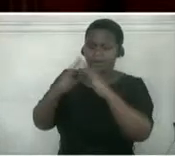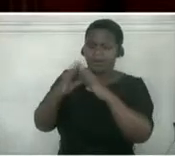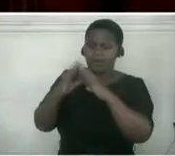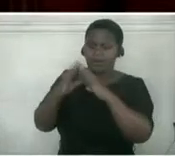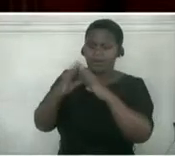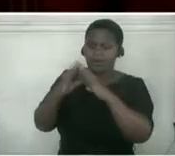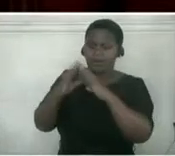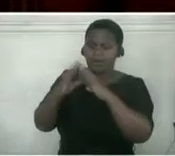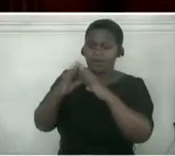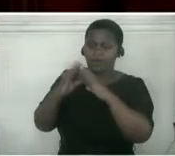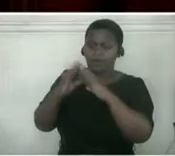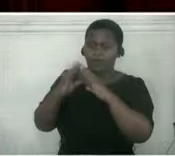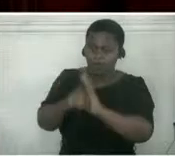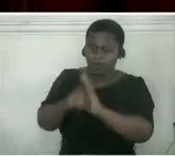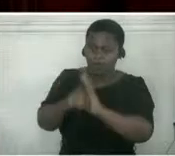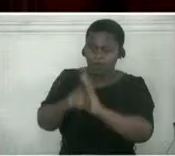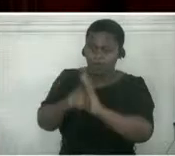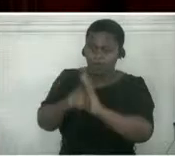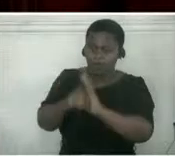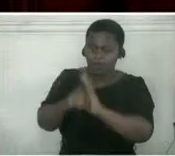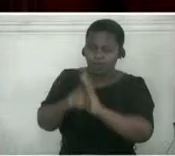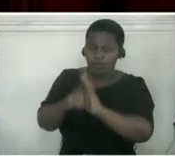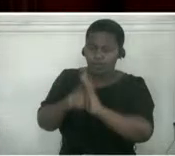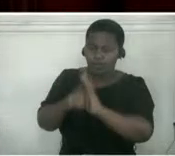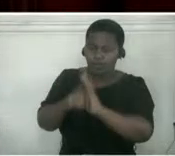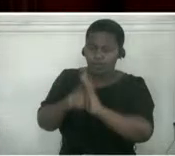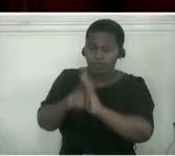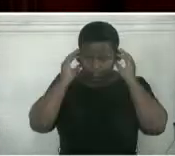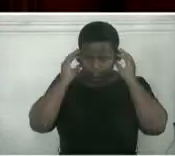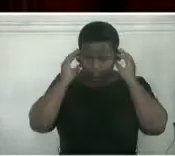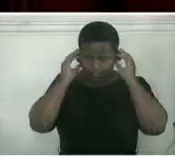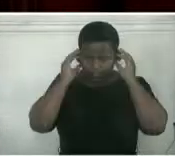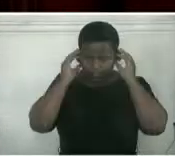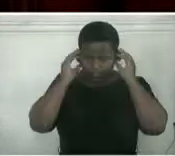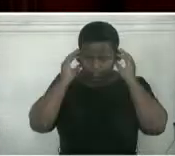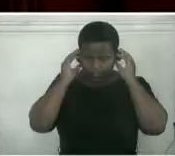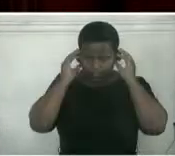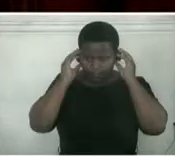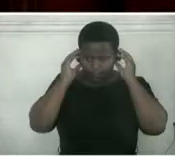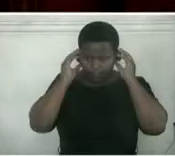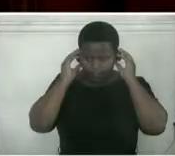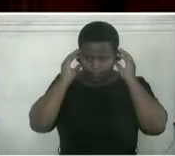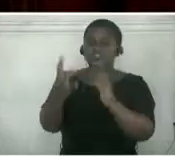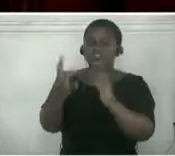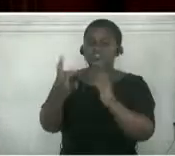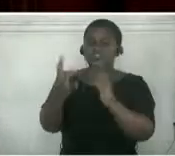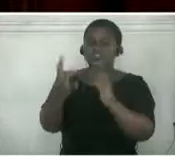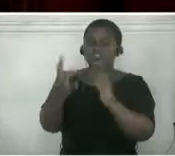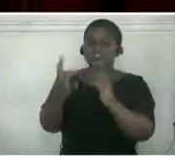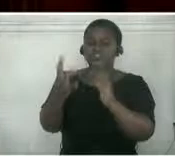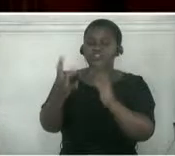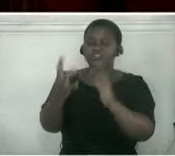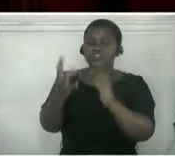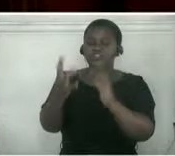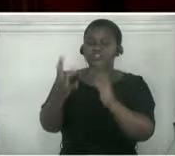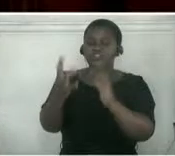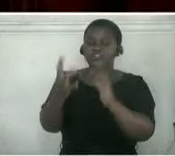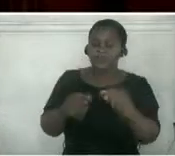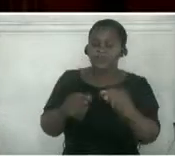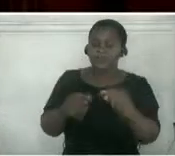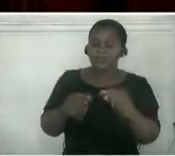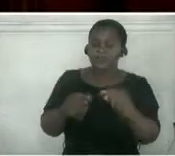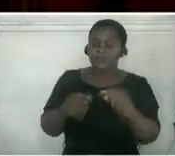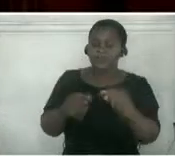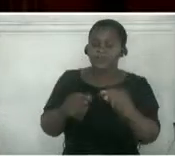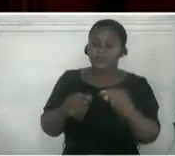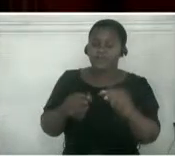nalolu hlelo ukuya phambili. Ngokwe infrastructure development, infrastructure iseqhulwini